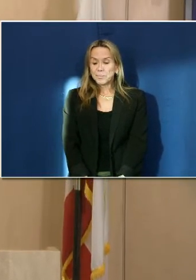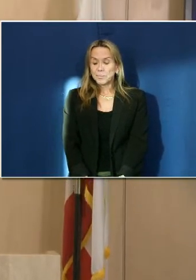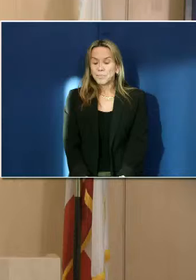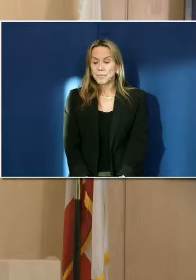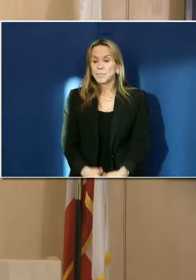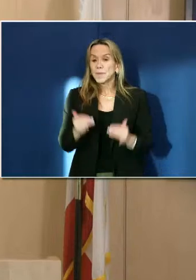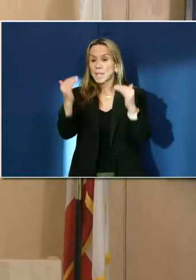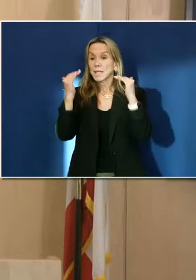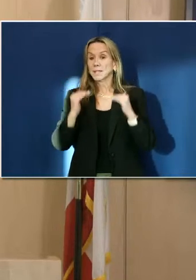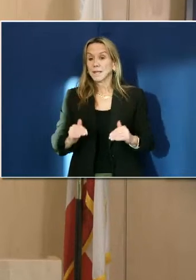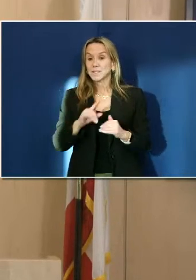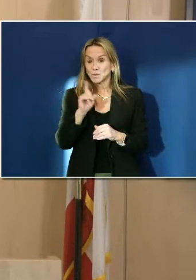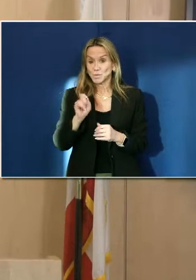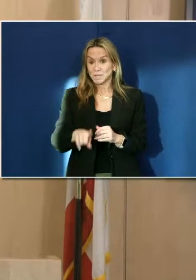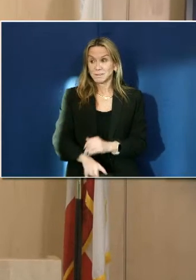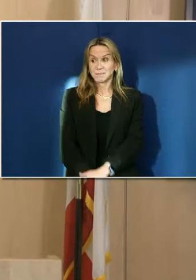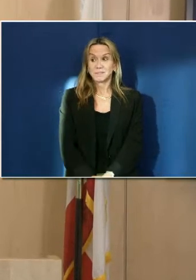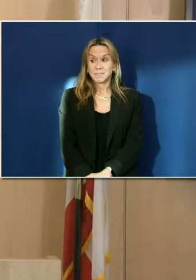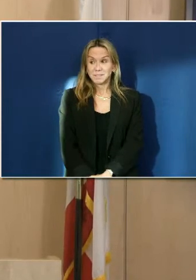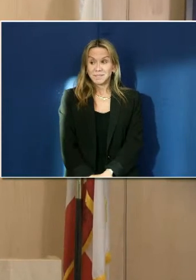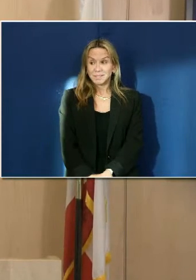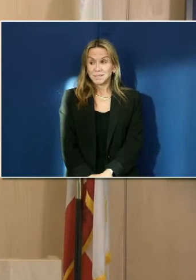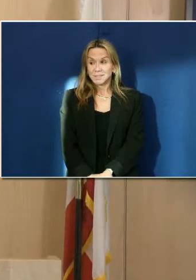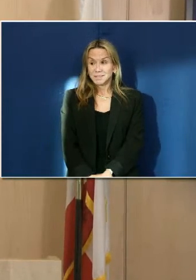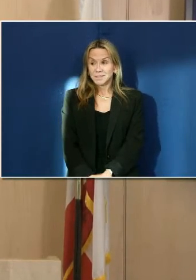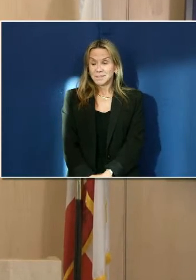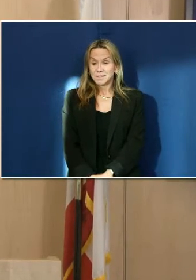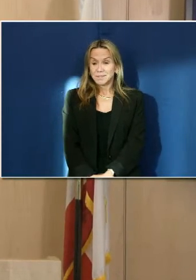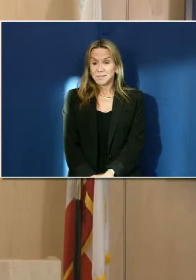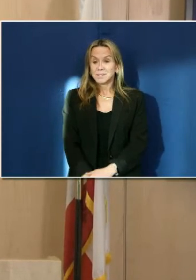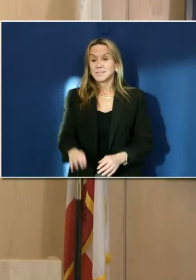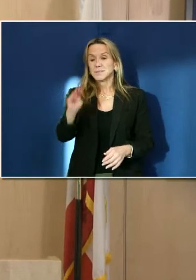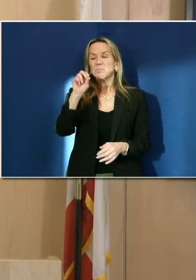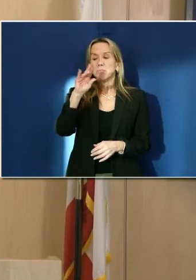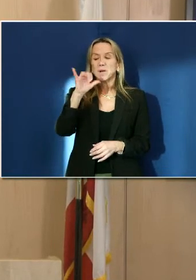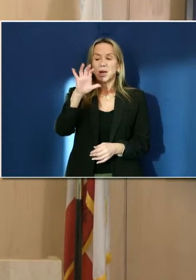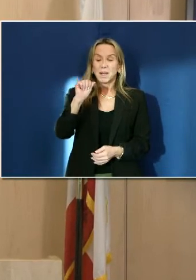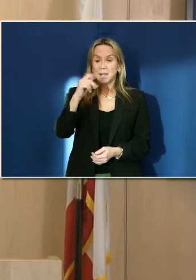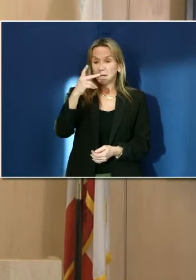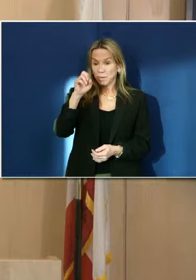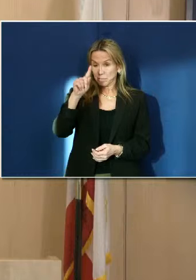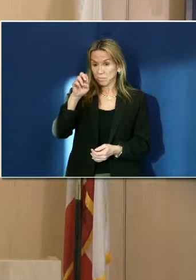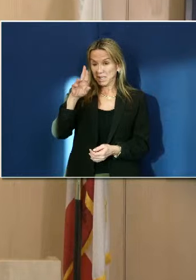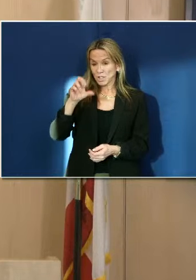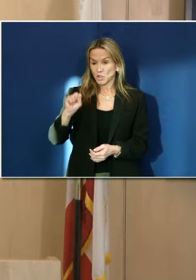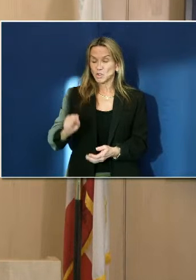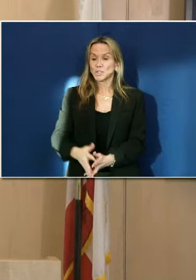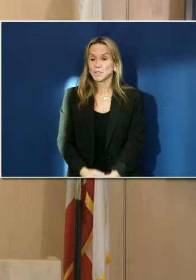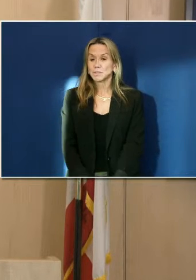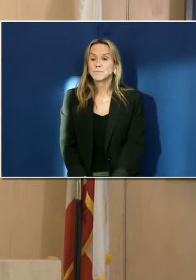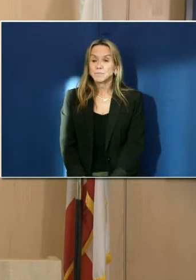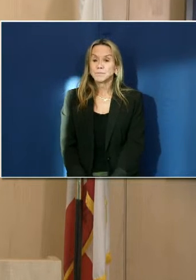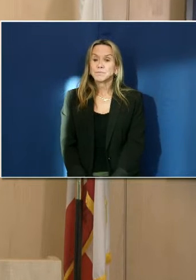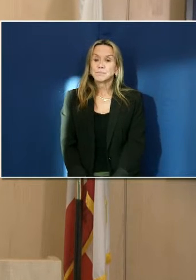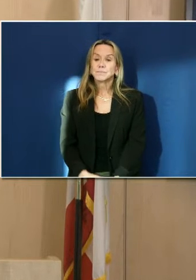Okay, we'll go to the next question. This question will be from LaMonica Peters with CBS 8.